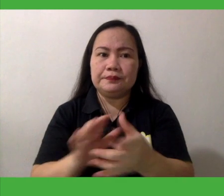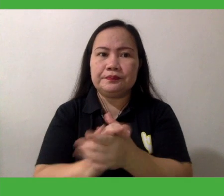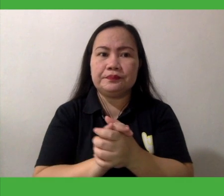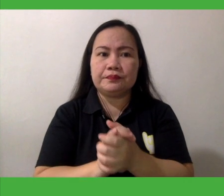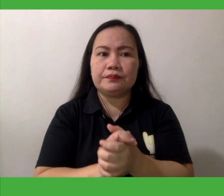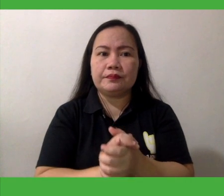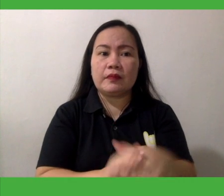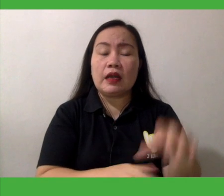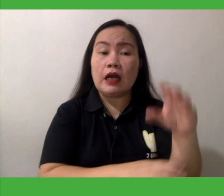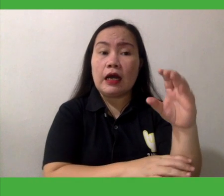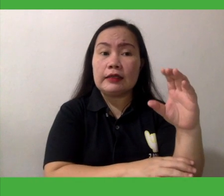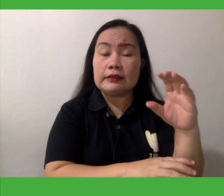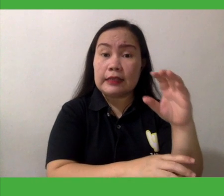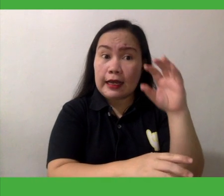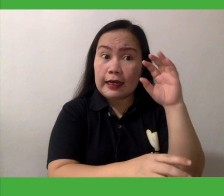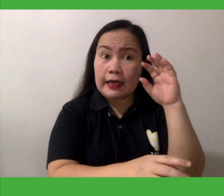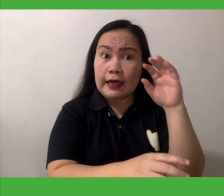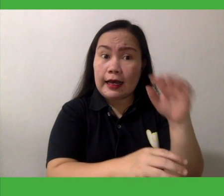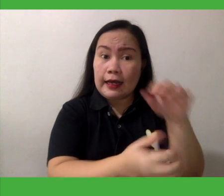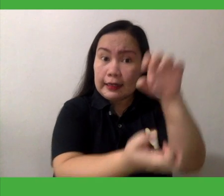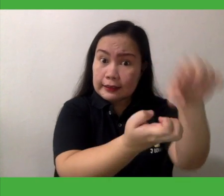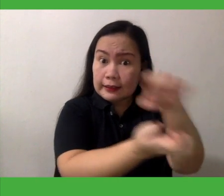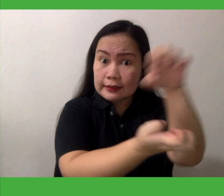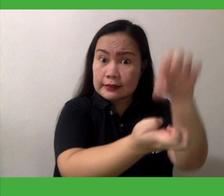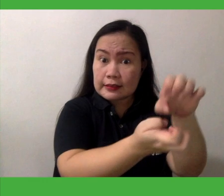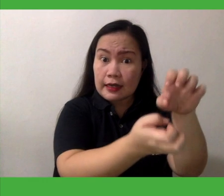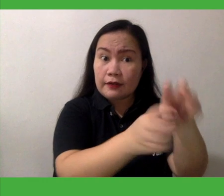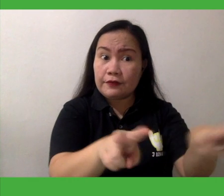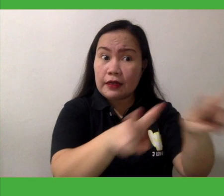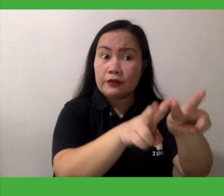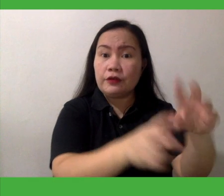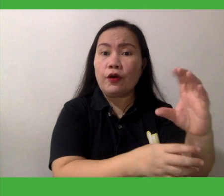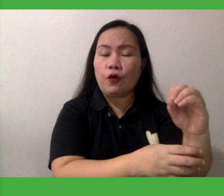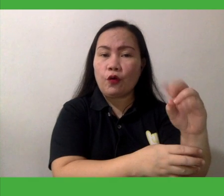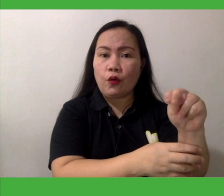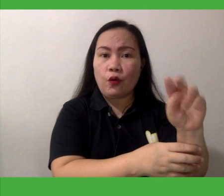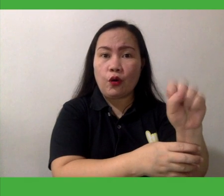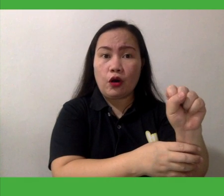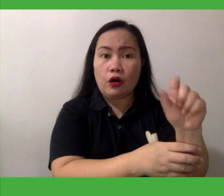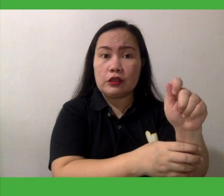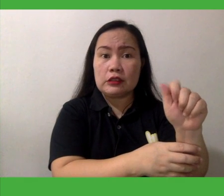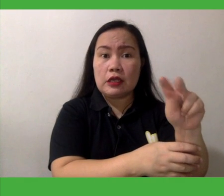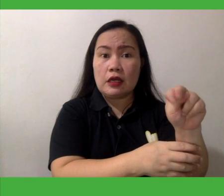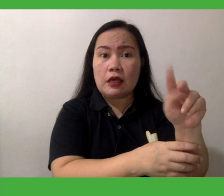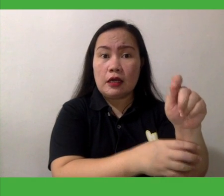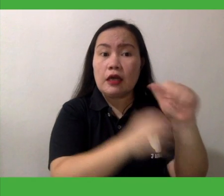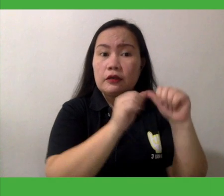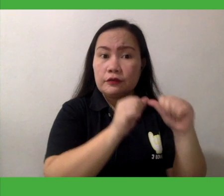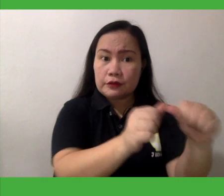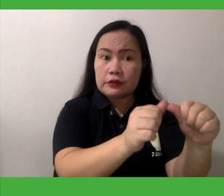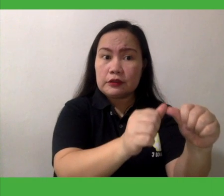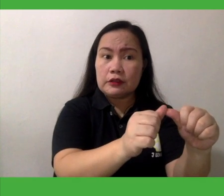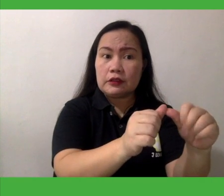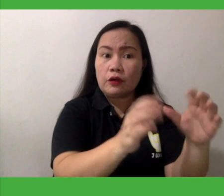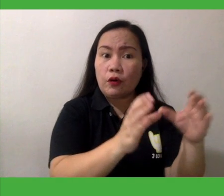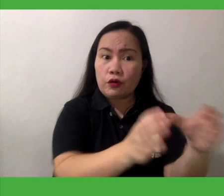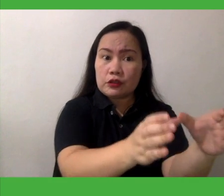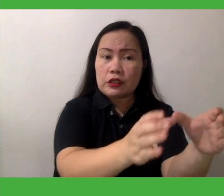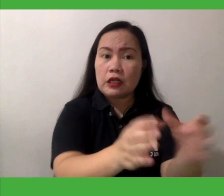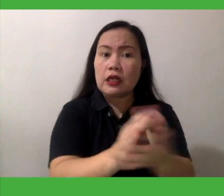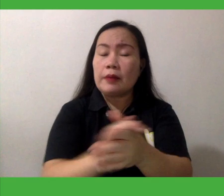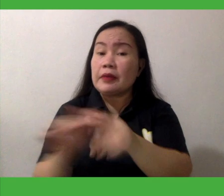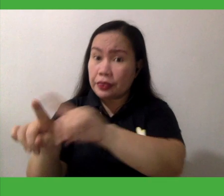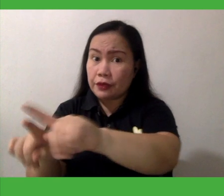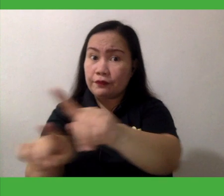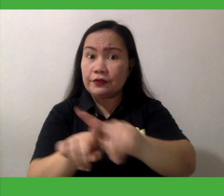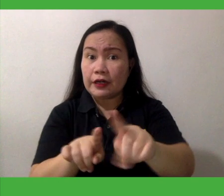value na tinutukoy is referring to the constant, and then yung different value is referring to the